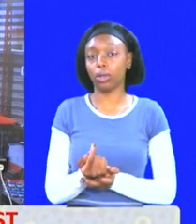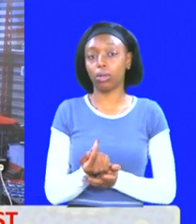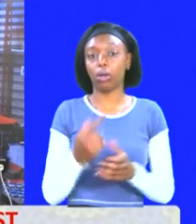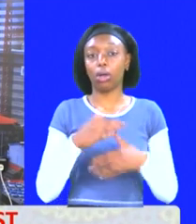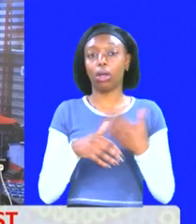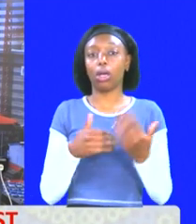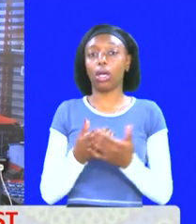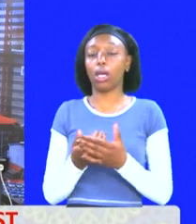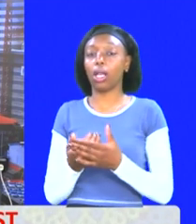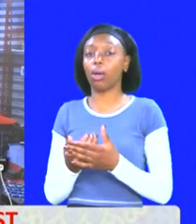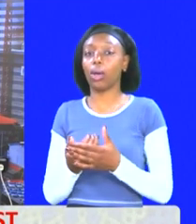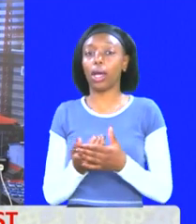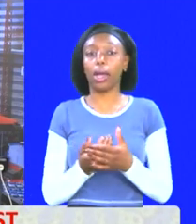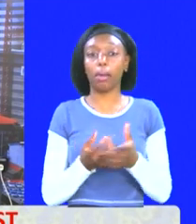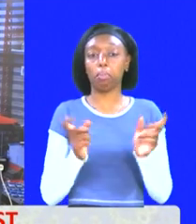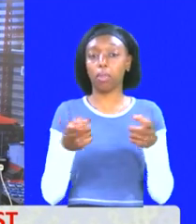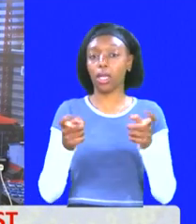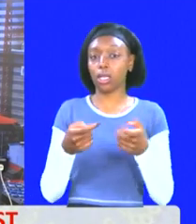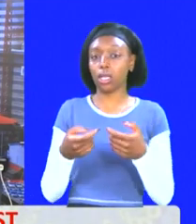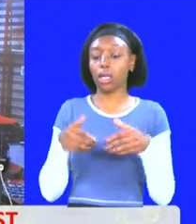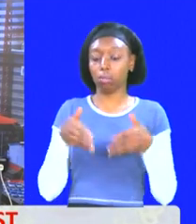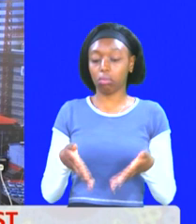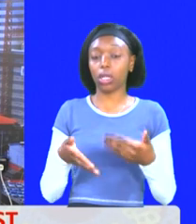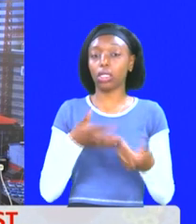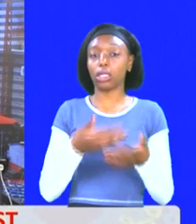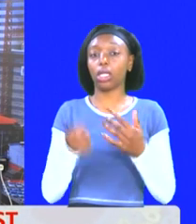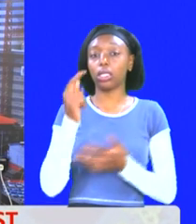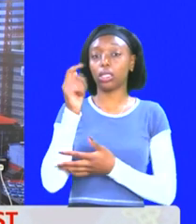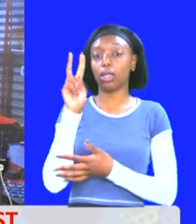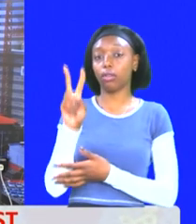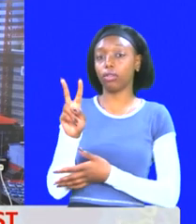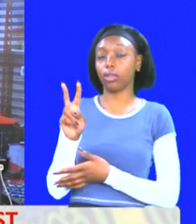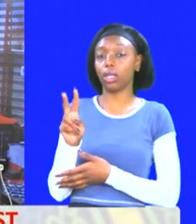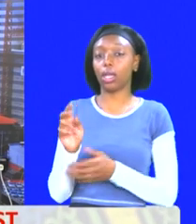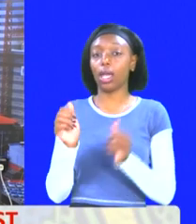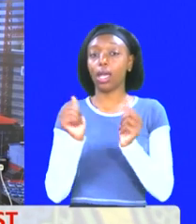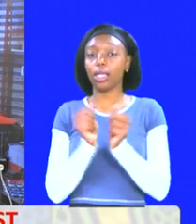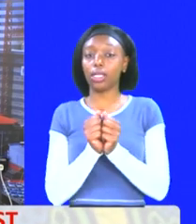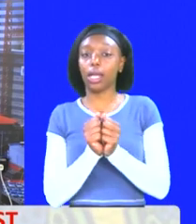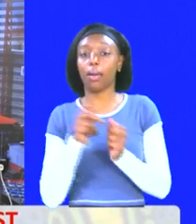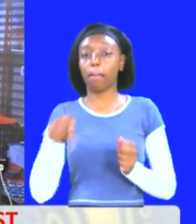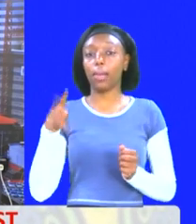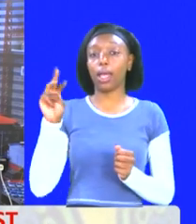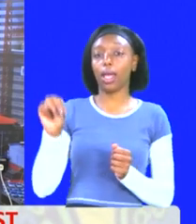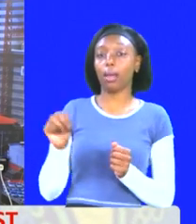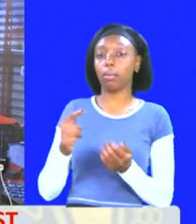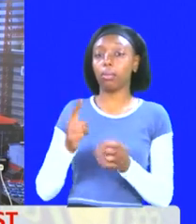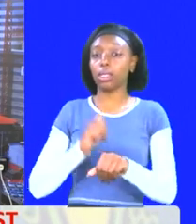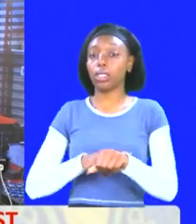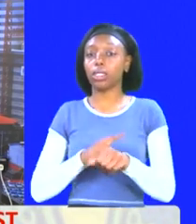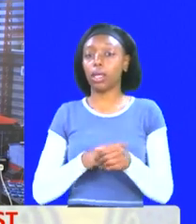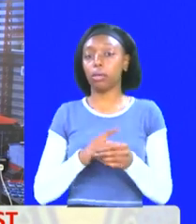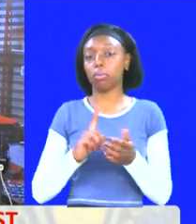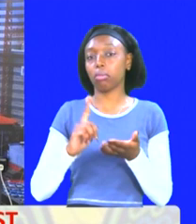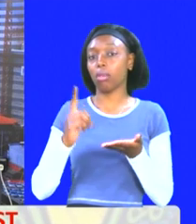media platforms. We are live here at Science TV. It is every Tuesday, Saturday from 10 p.m. till late. And this is how to communicate with